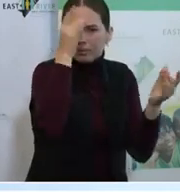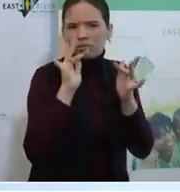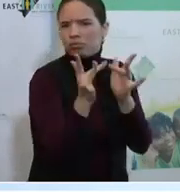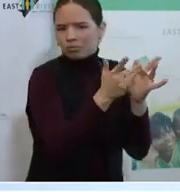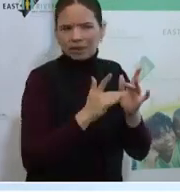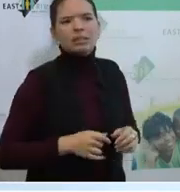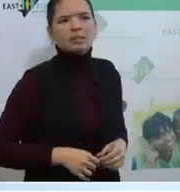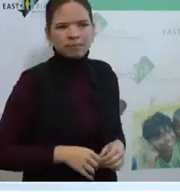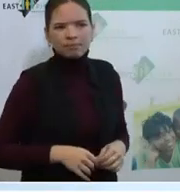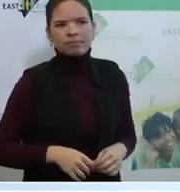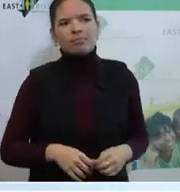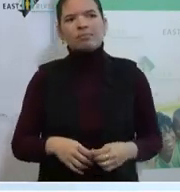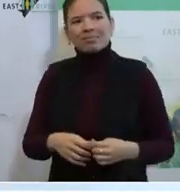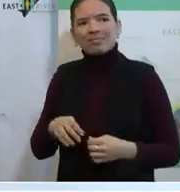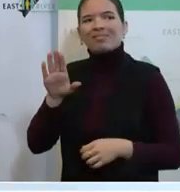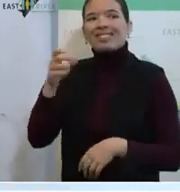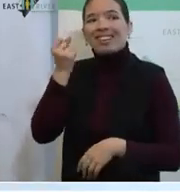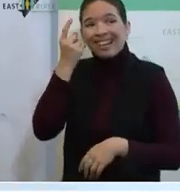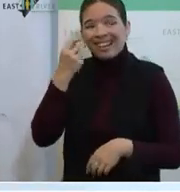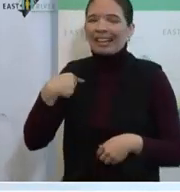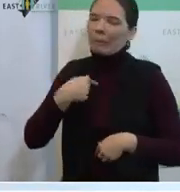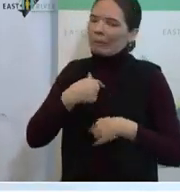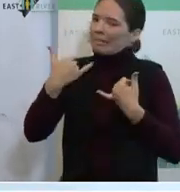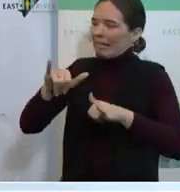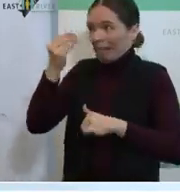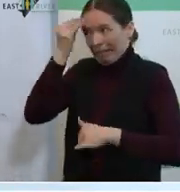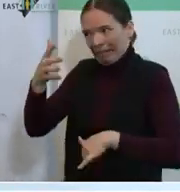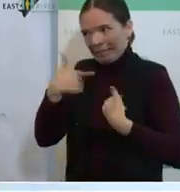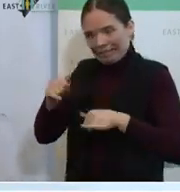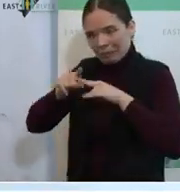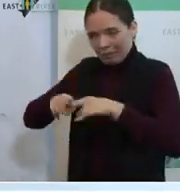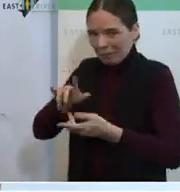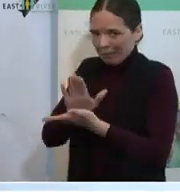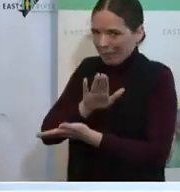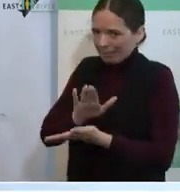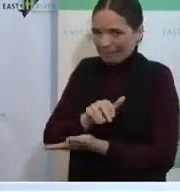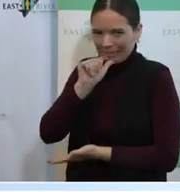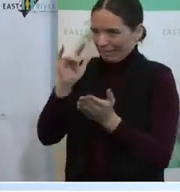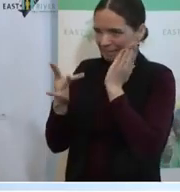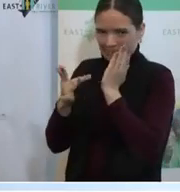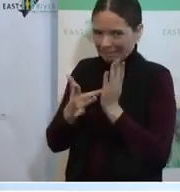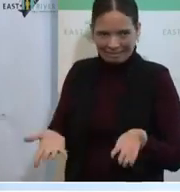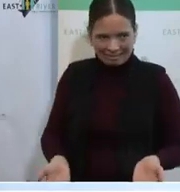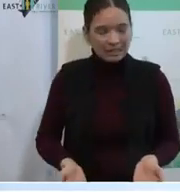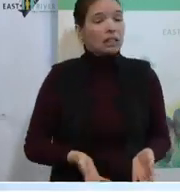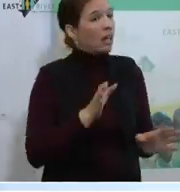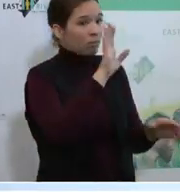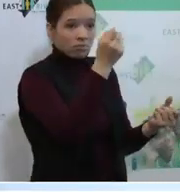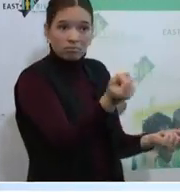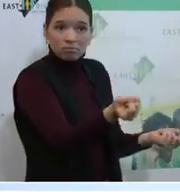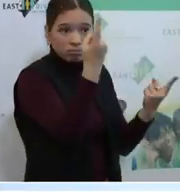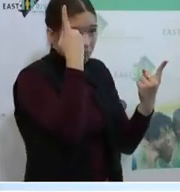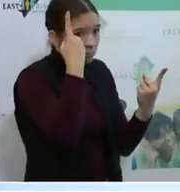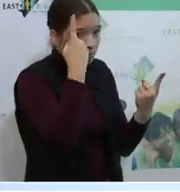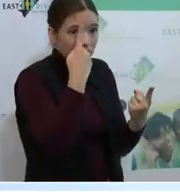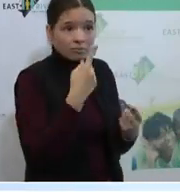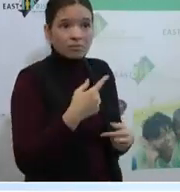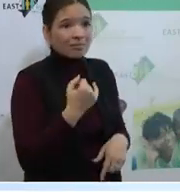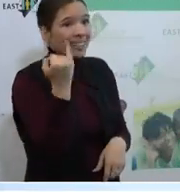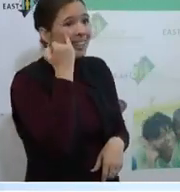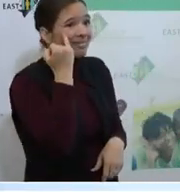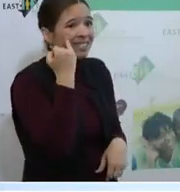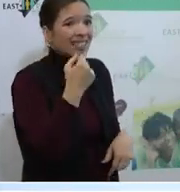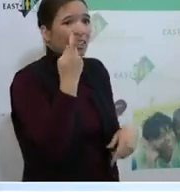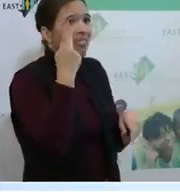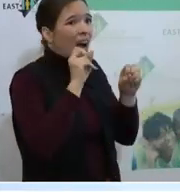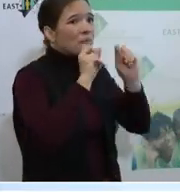means me getting $9,000, I'm going to be paper, electronic, go to the